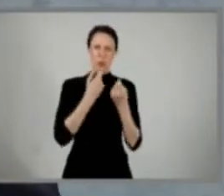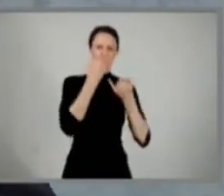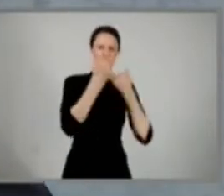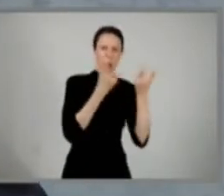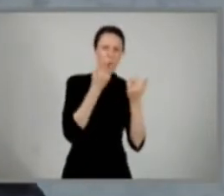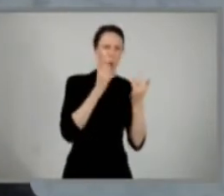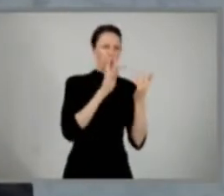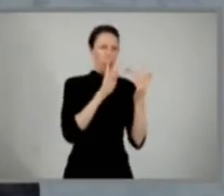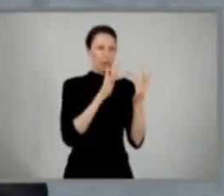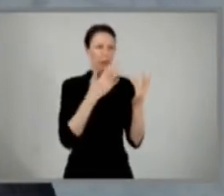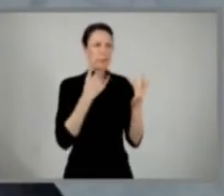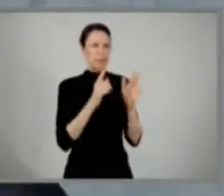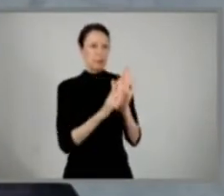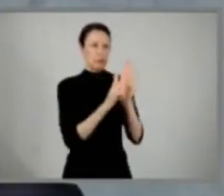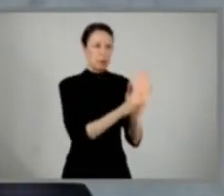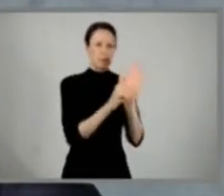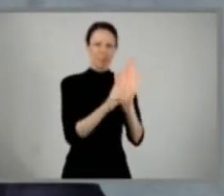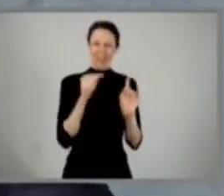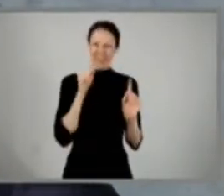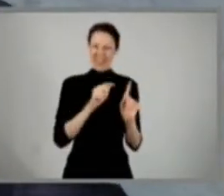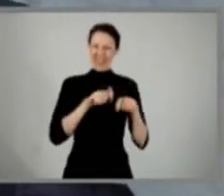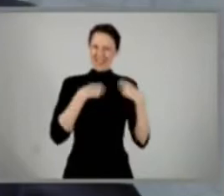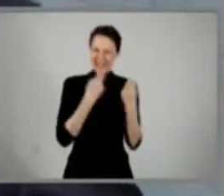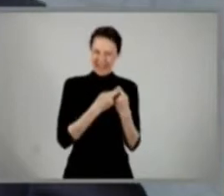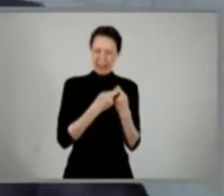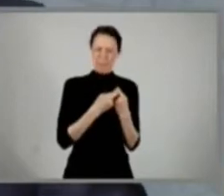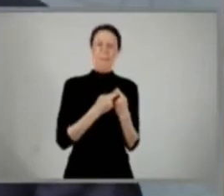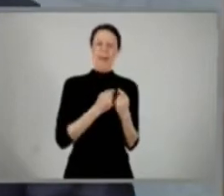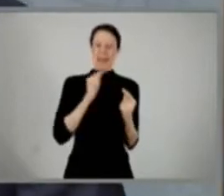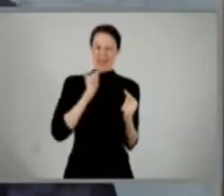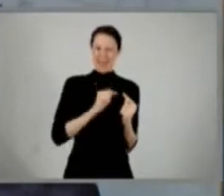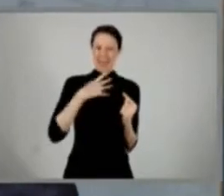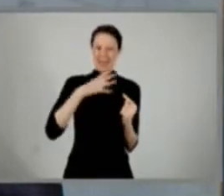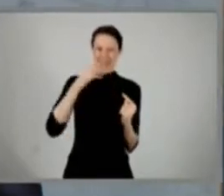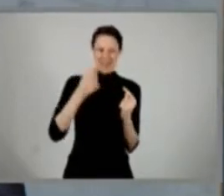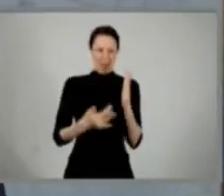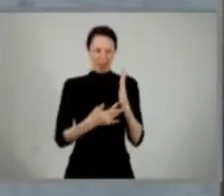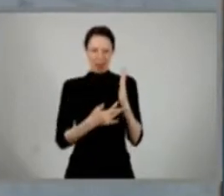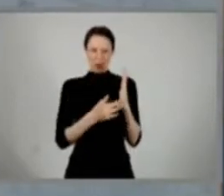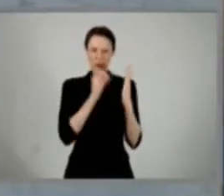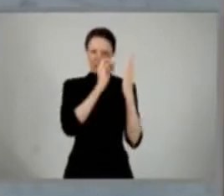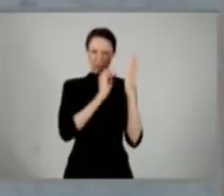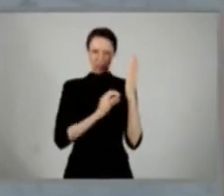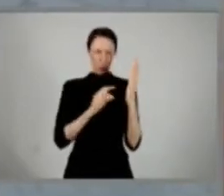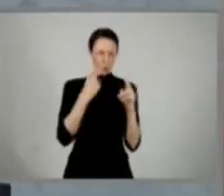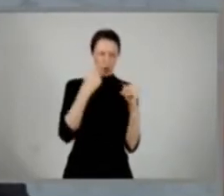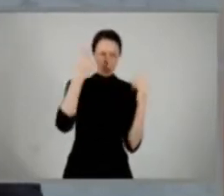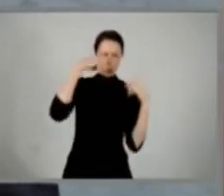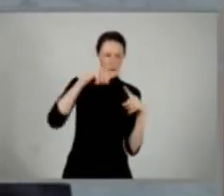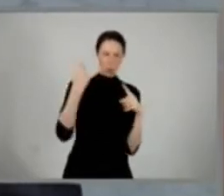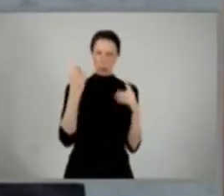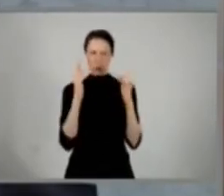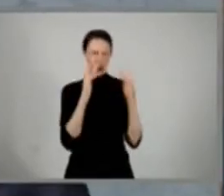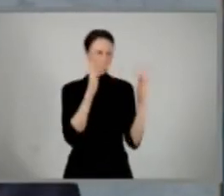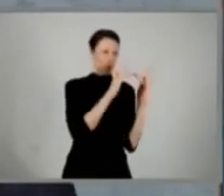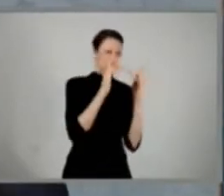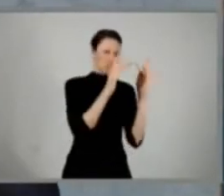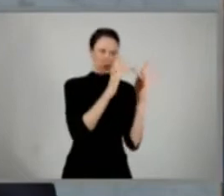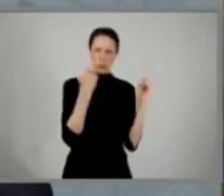its surge workforce by training other members of public servants from other departments, or seconding